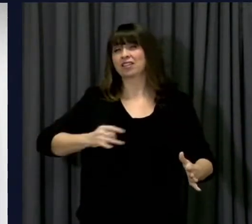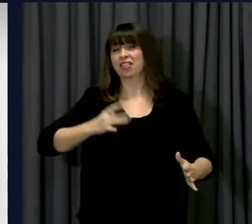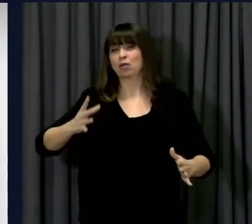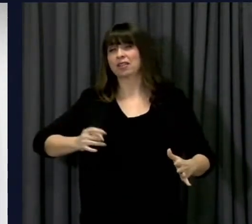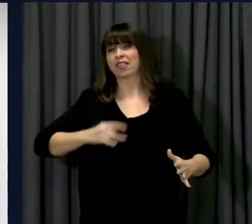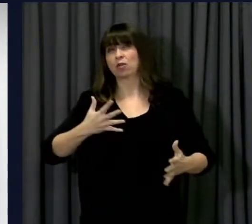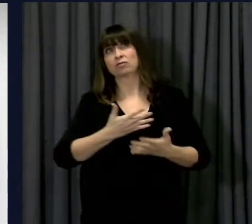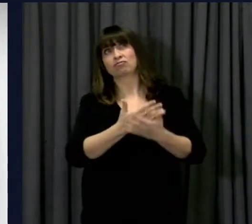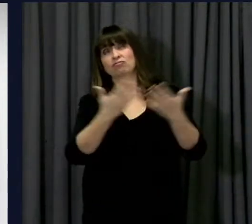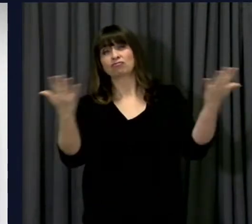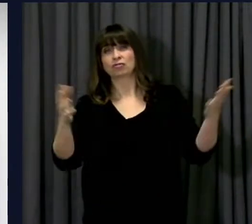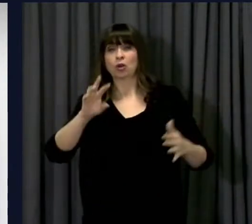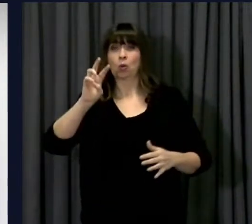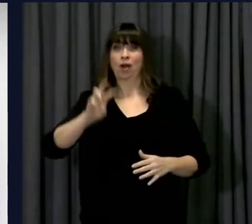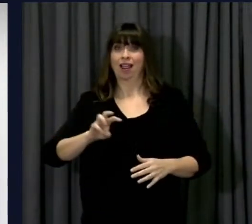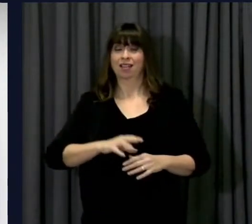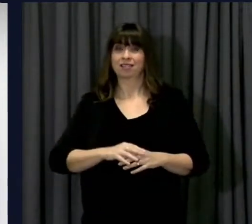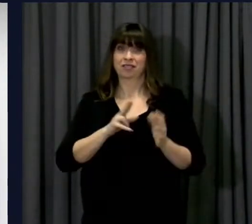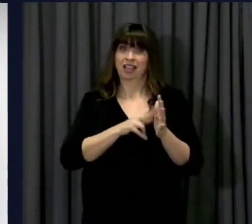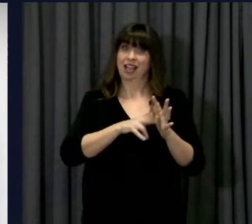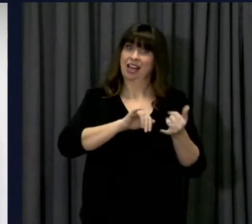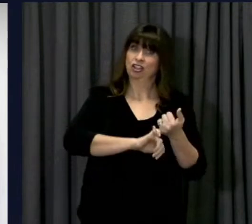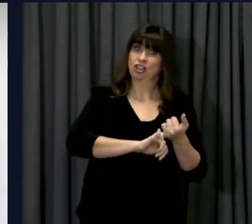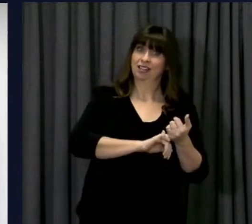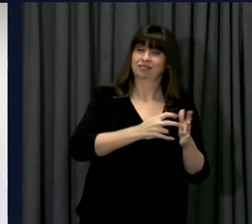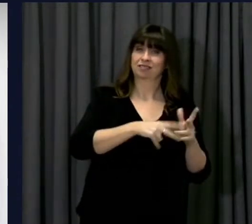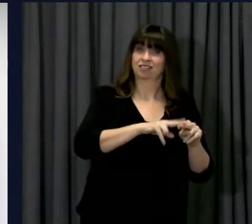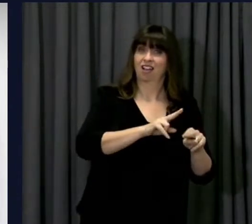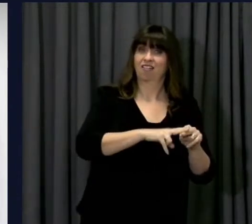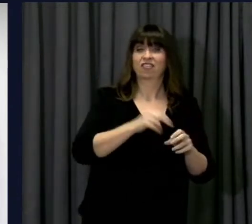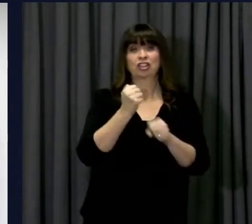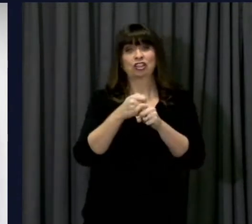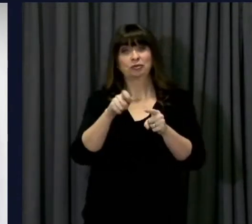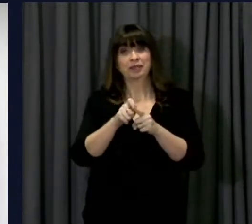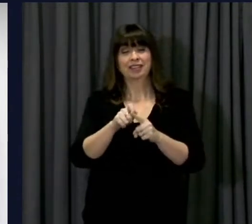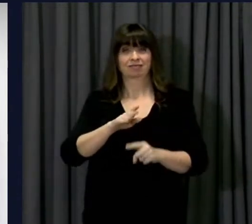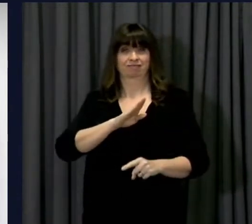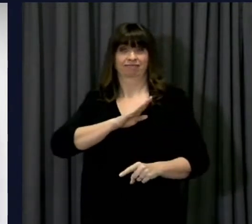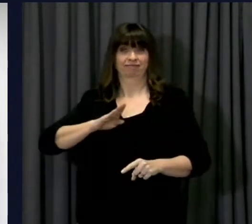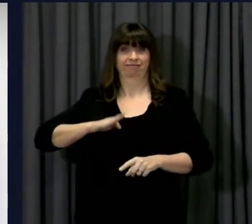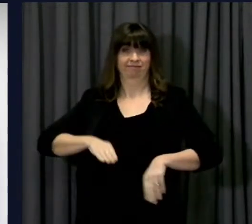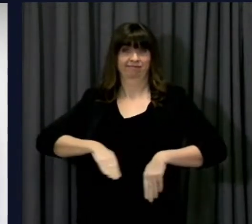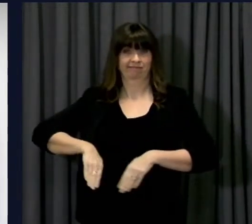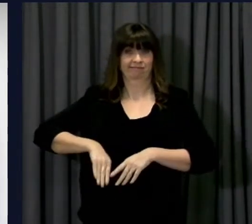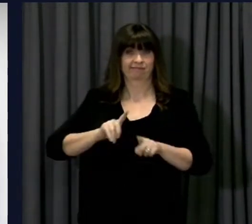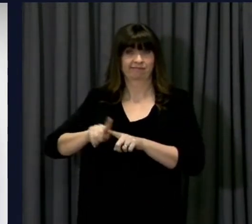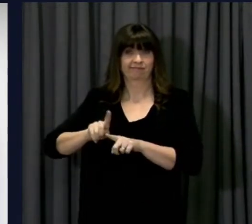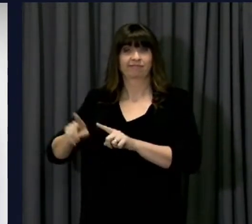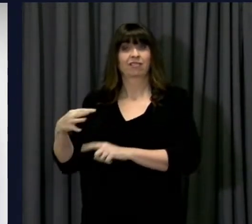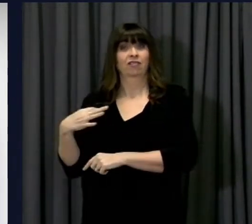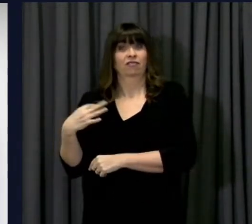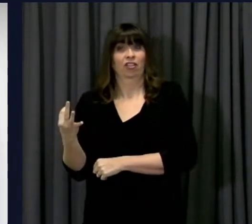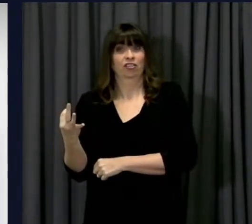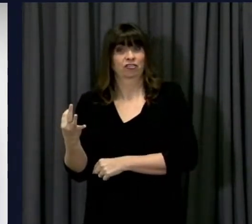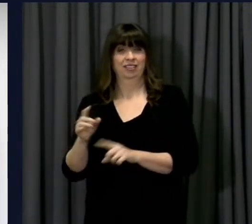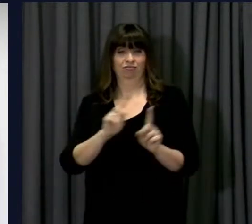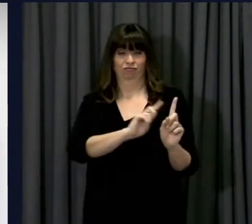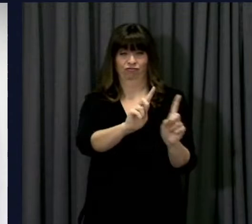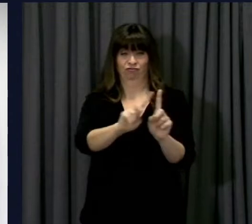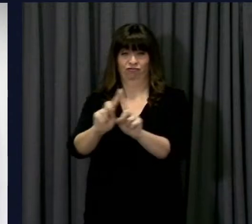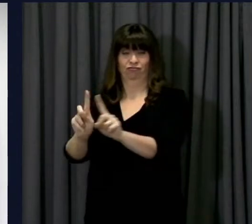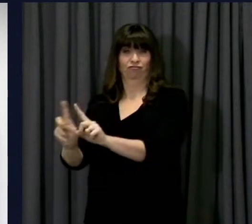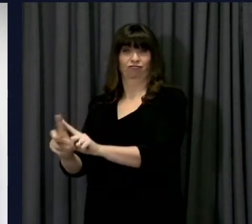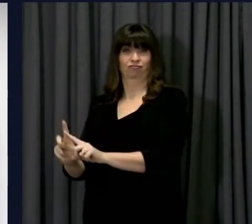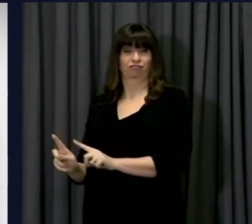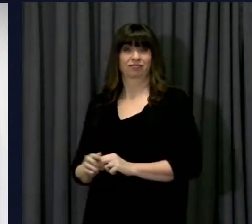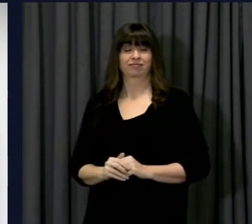Wales, including NHS staff, GPs, military personnel, local authority staff and volunteers.